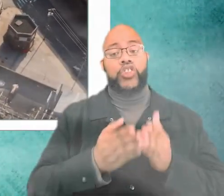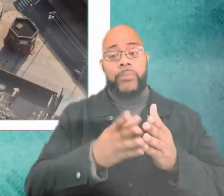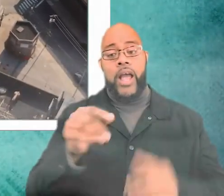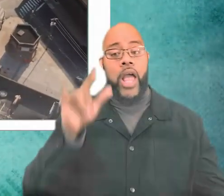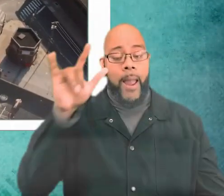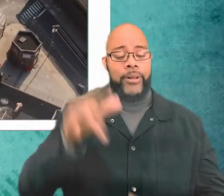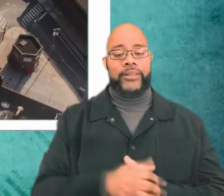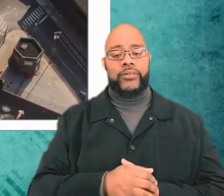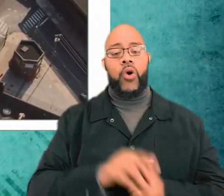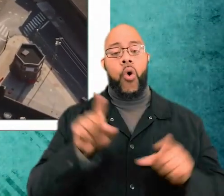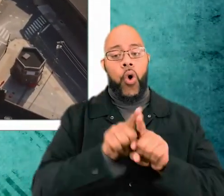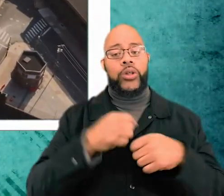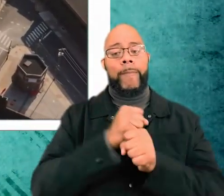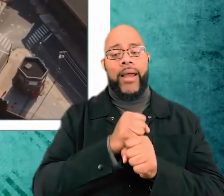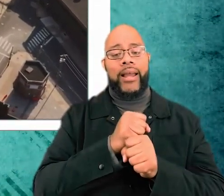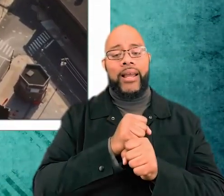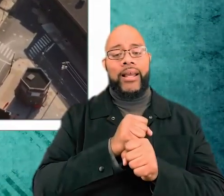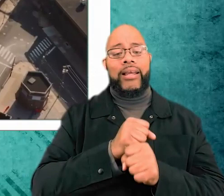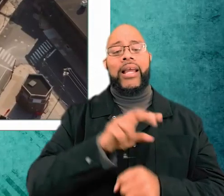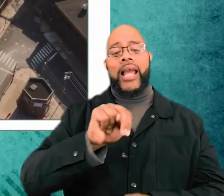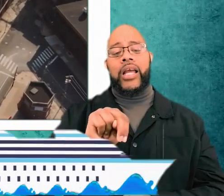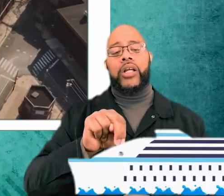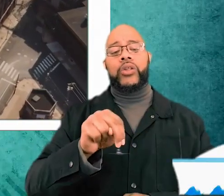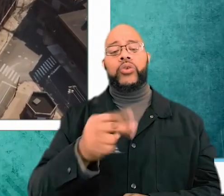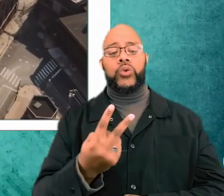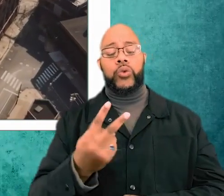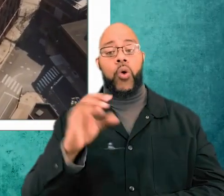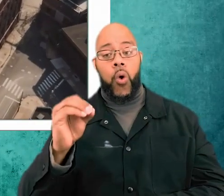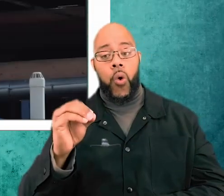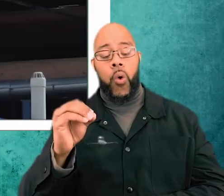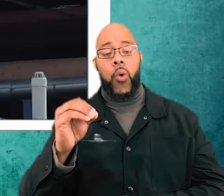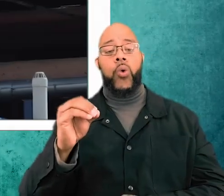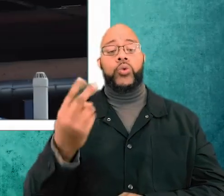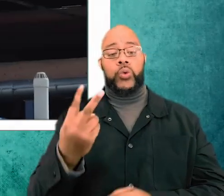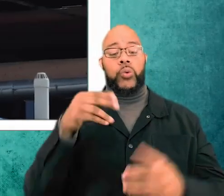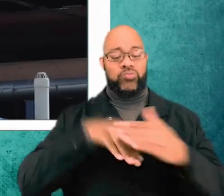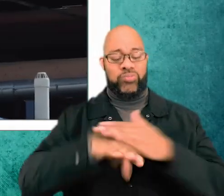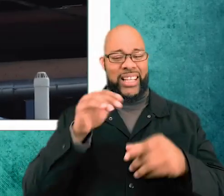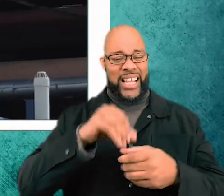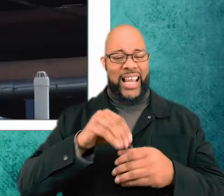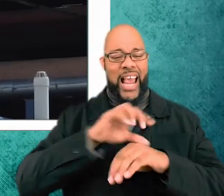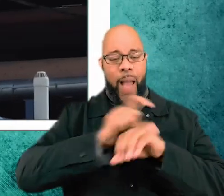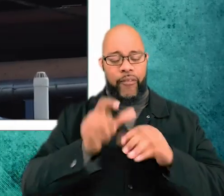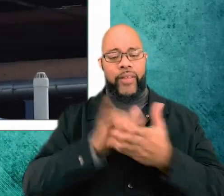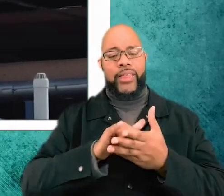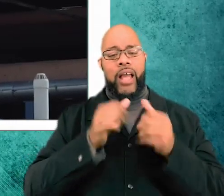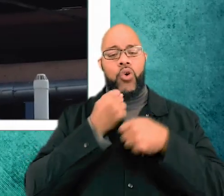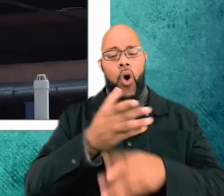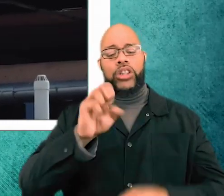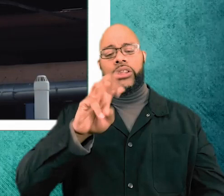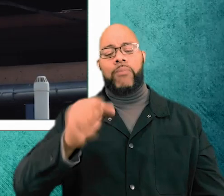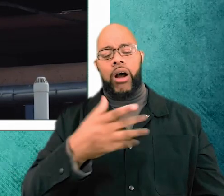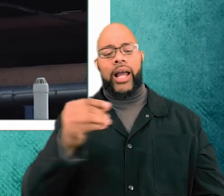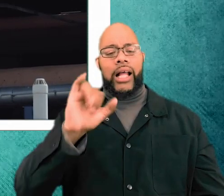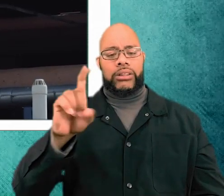and airplane also creates nitrogen dioxide that goes directly into the atmosphere, contributing to smog and acid rain